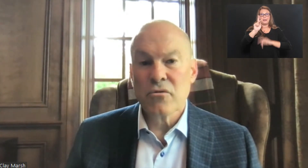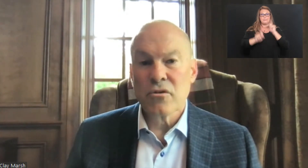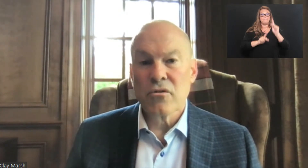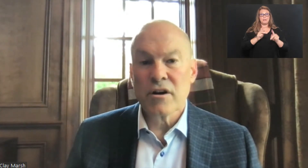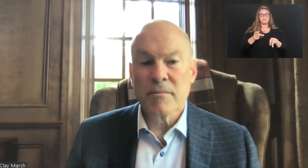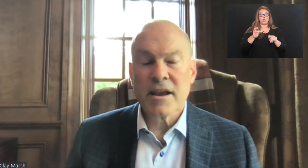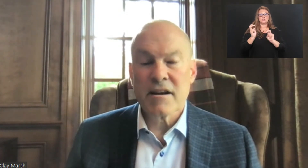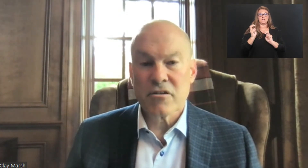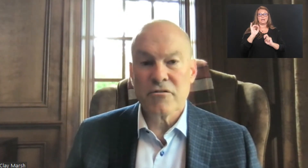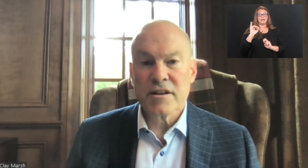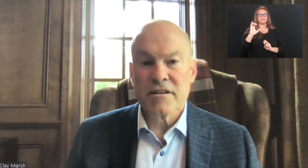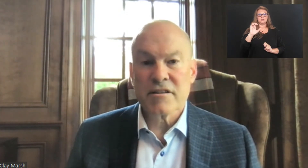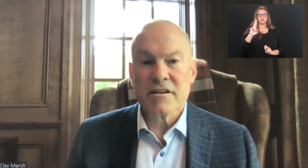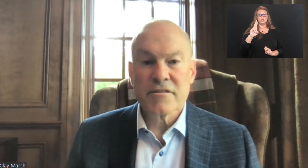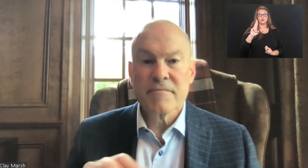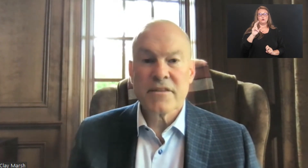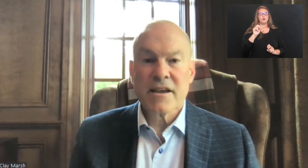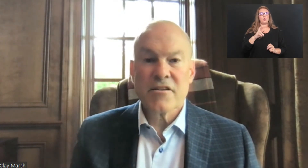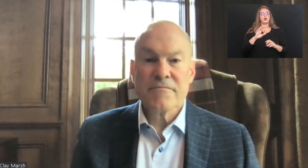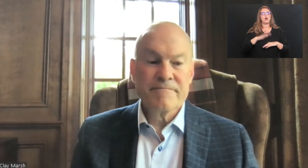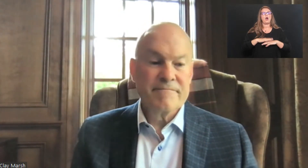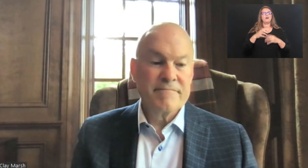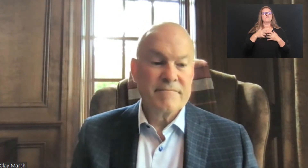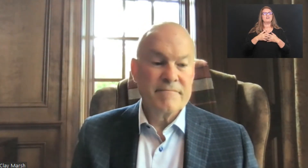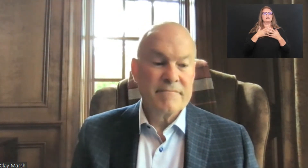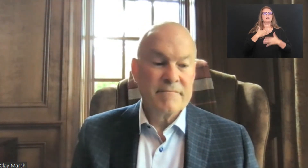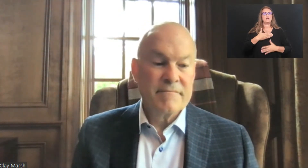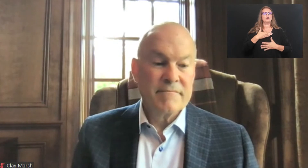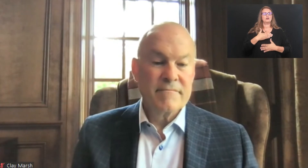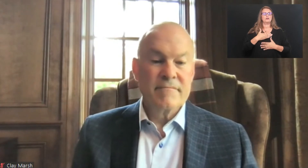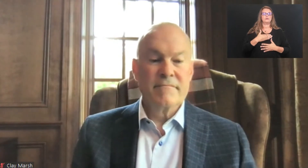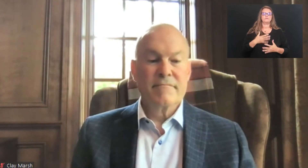ICU or on a mechanical ventilator. Thank you.